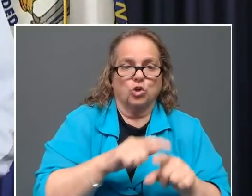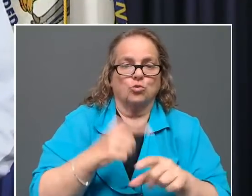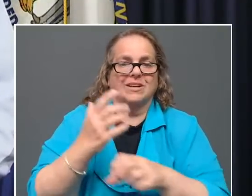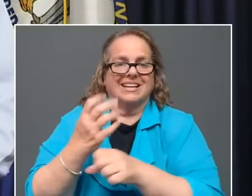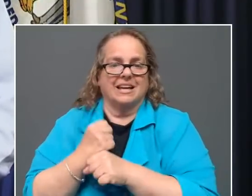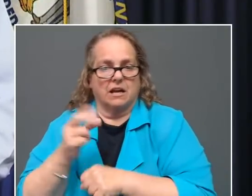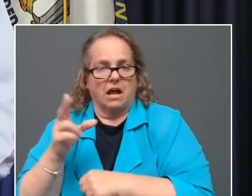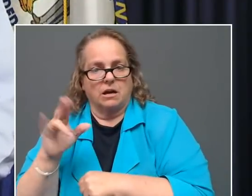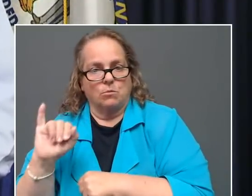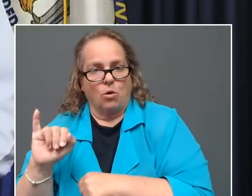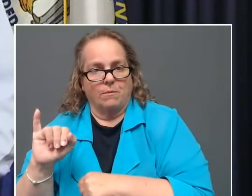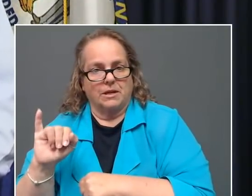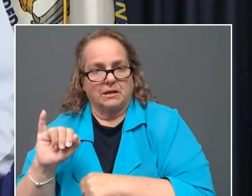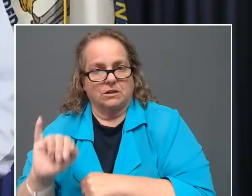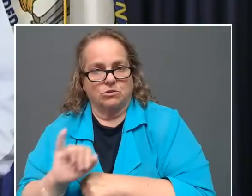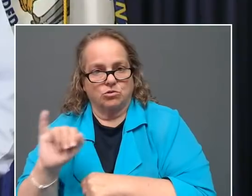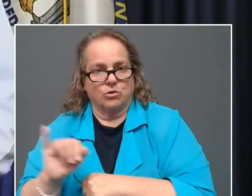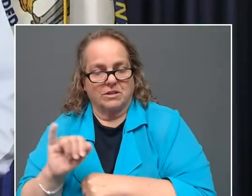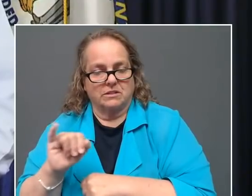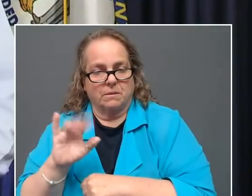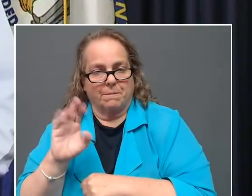insurance benefits.